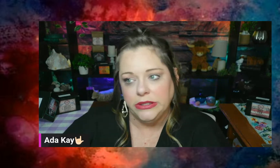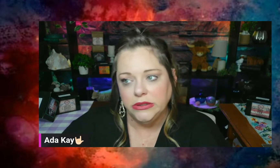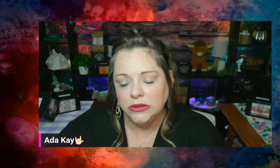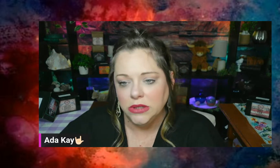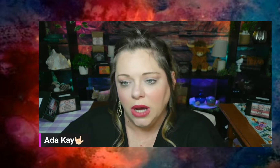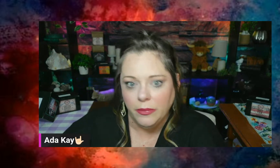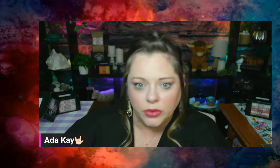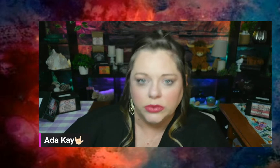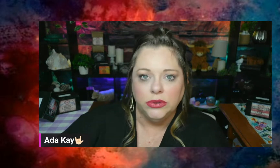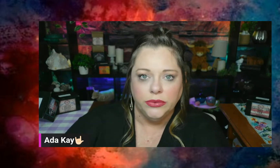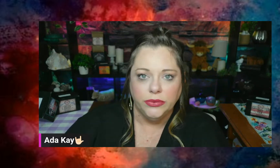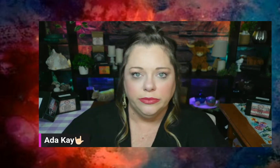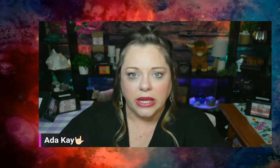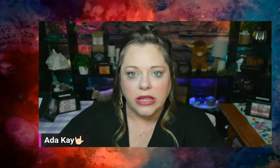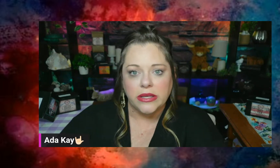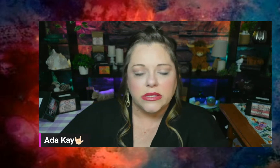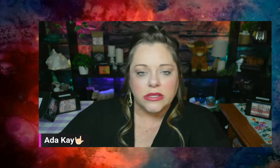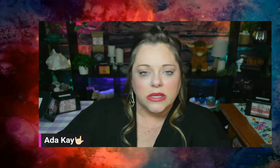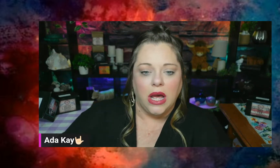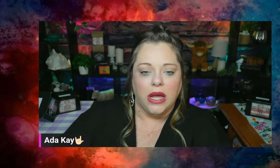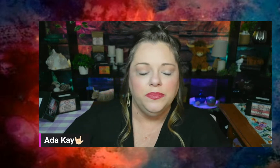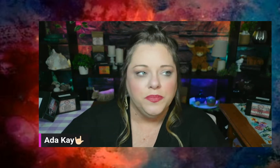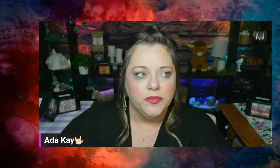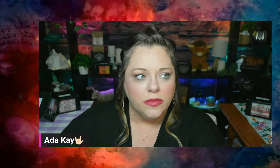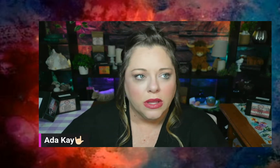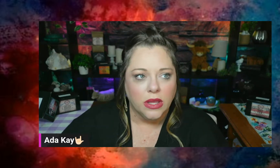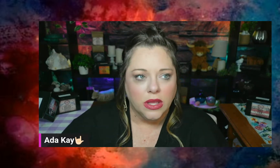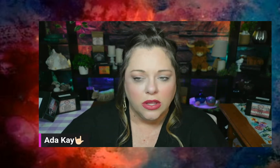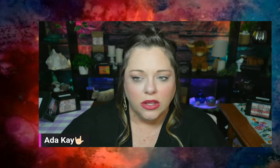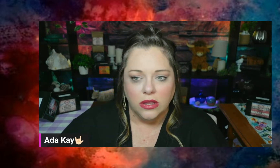little bit humbled by this. I